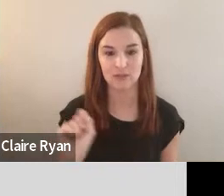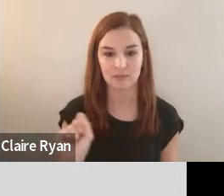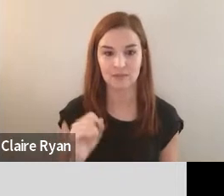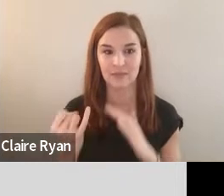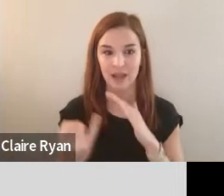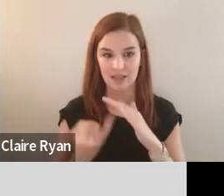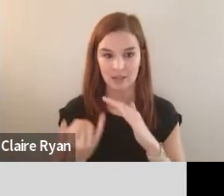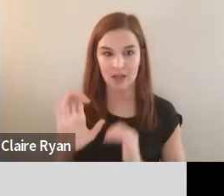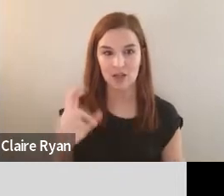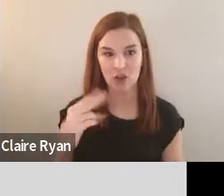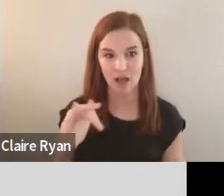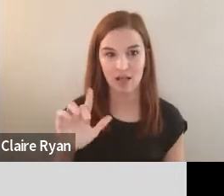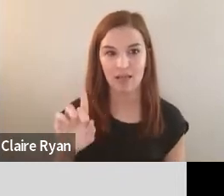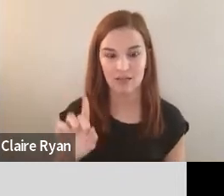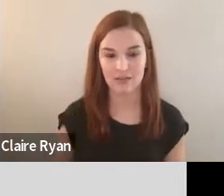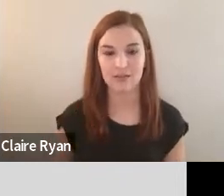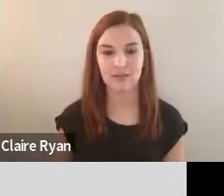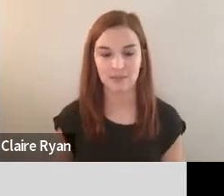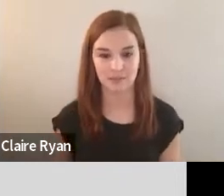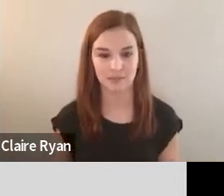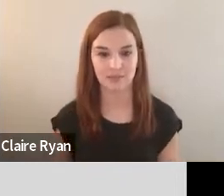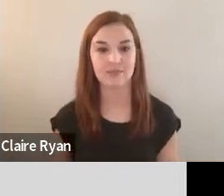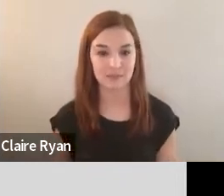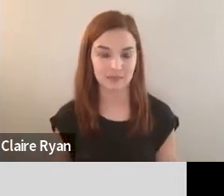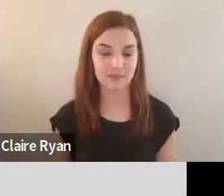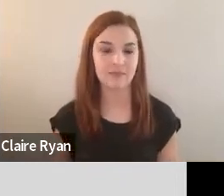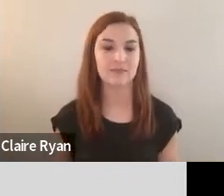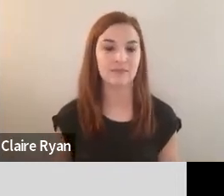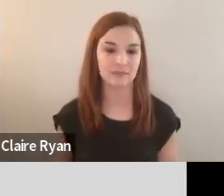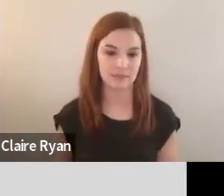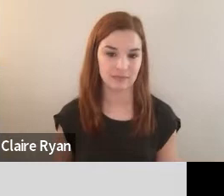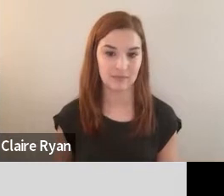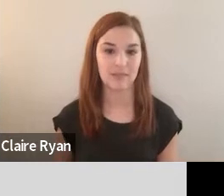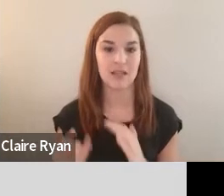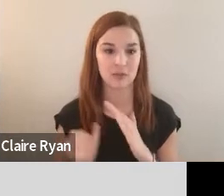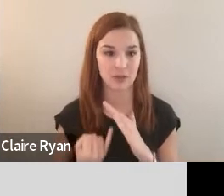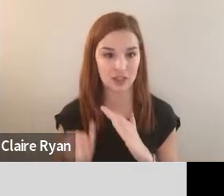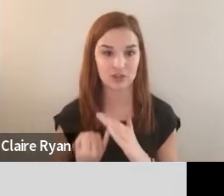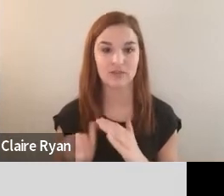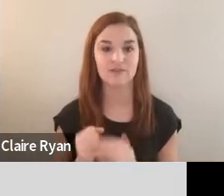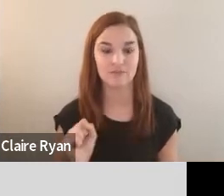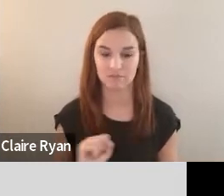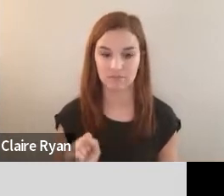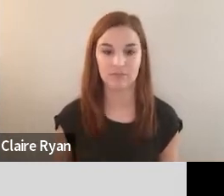Someone said exclusion. Someone said they see an isolated child.